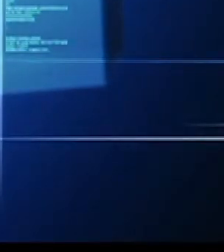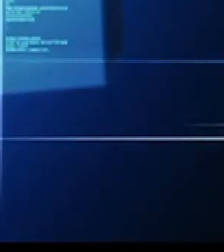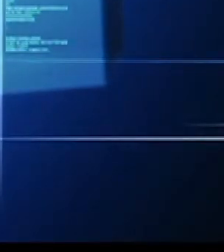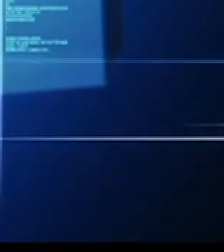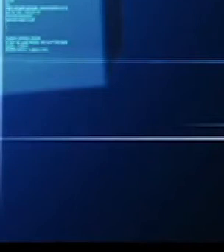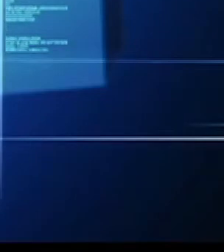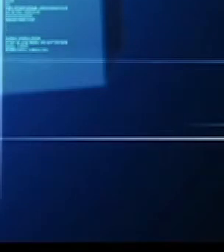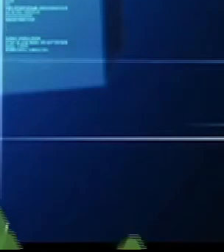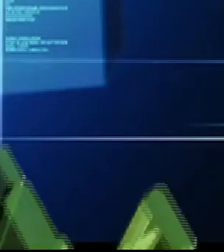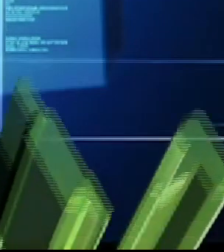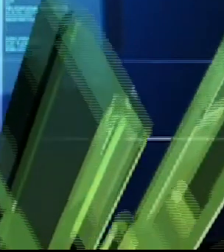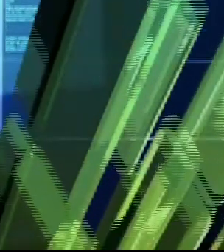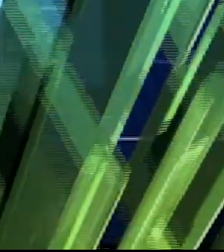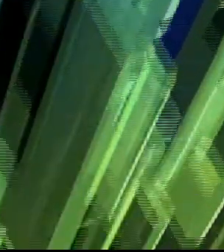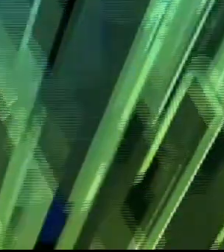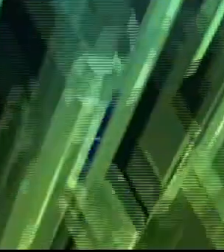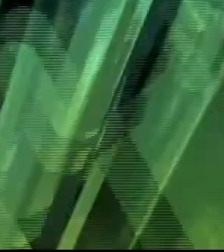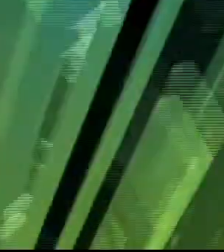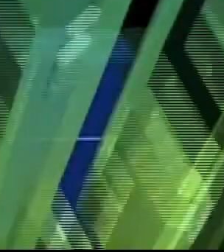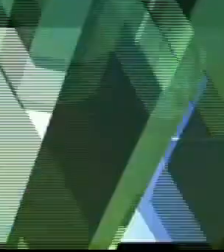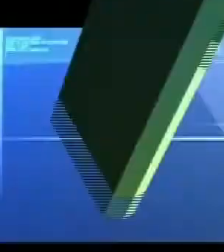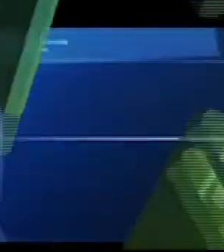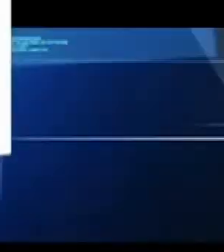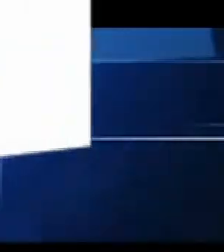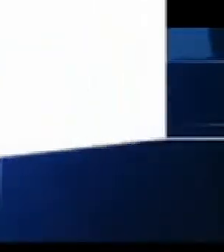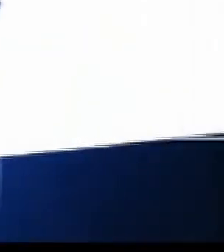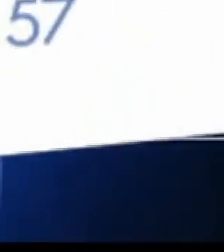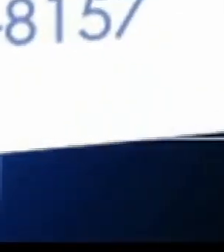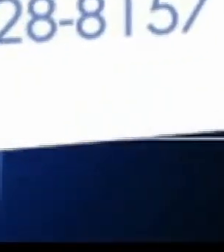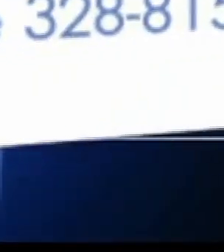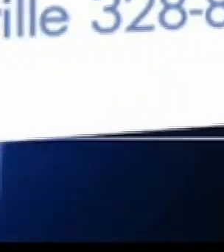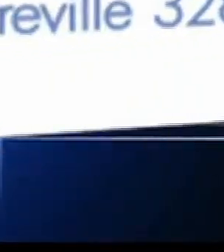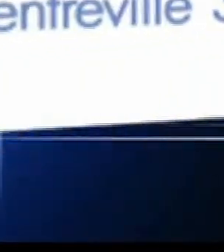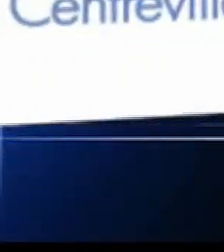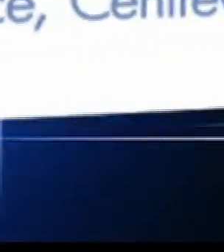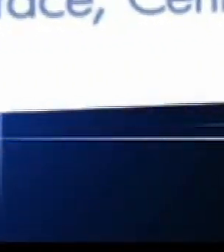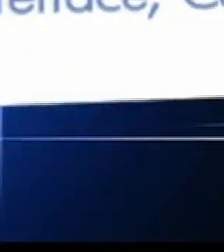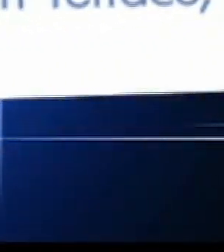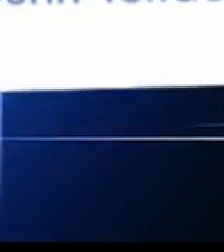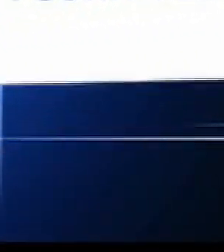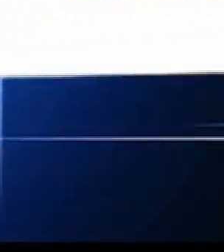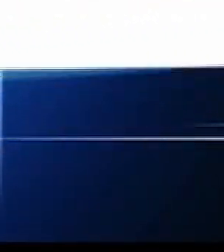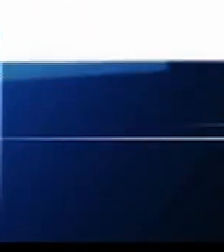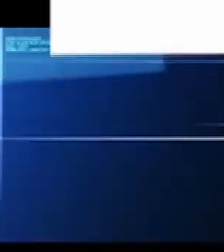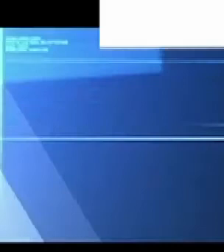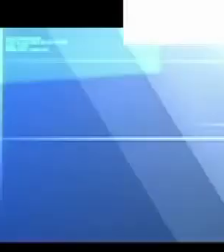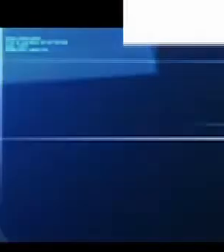This is ZNS Total Sports, brought to you by Fourth Terrace Diagnostic Center.